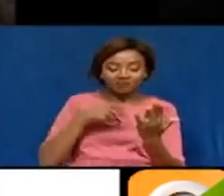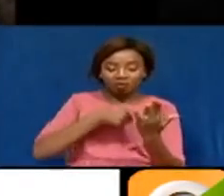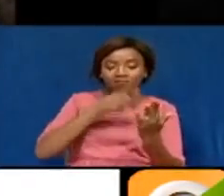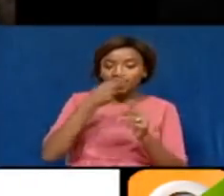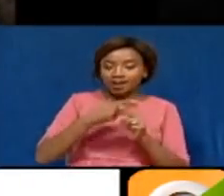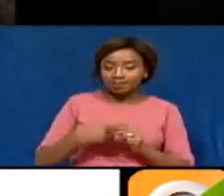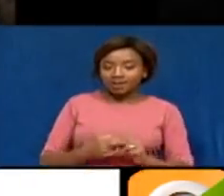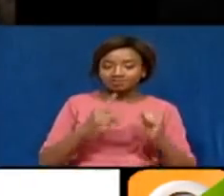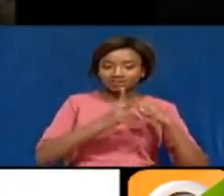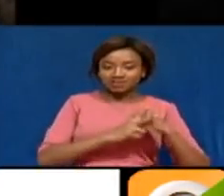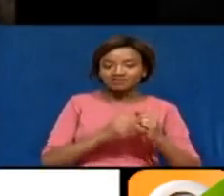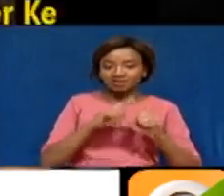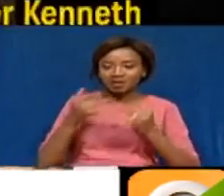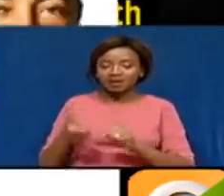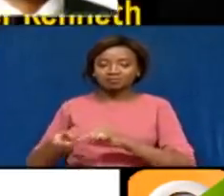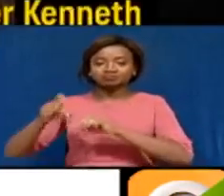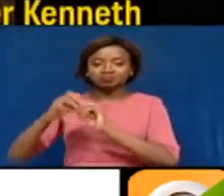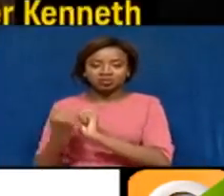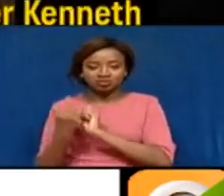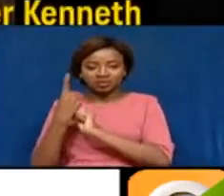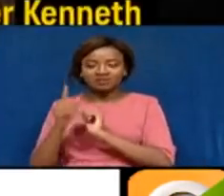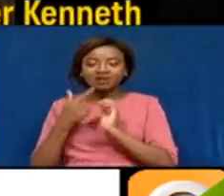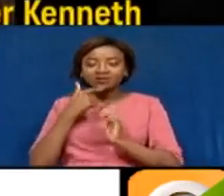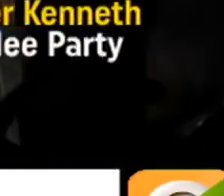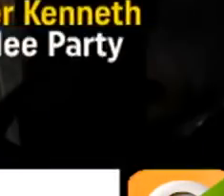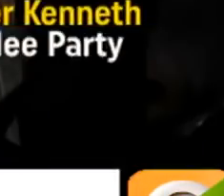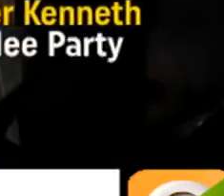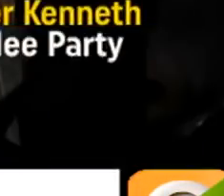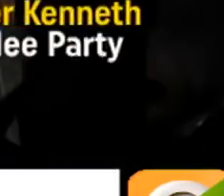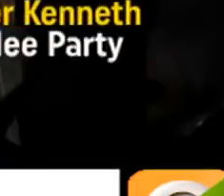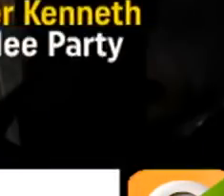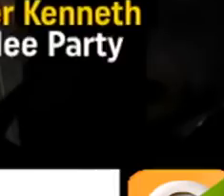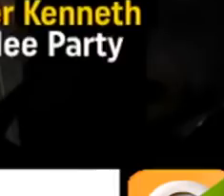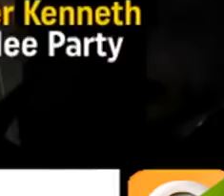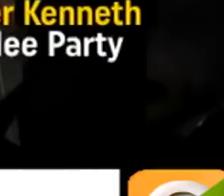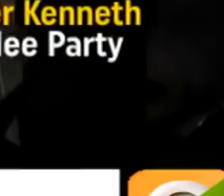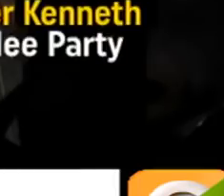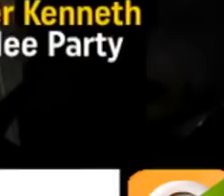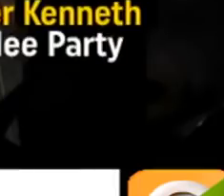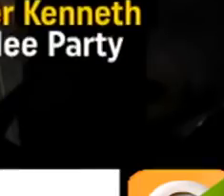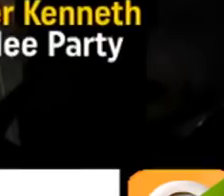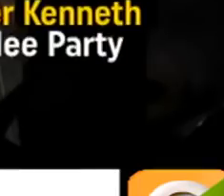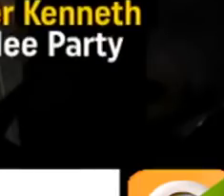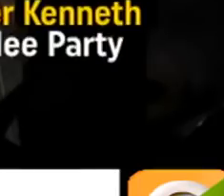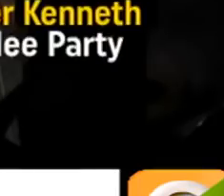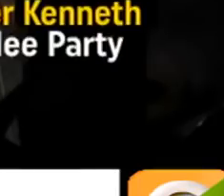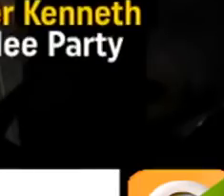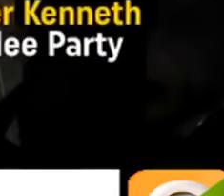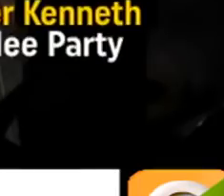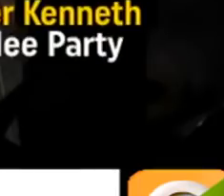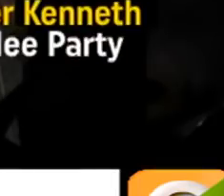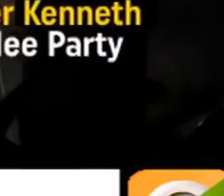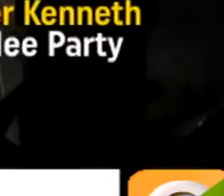11. They include Stephen Kalonzo Musyoka of Wiper Party, Jubilee Party's Sabina Chege, Martha Karua of NAK